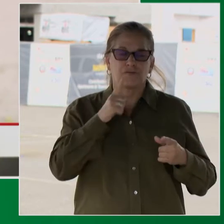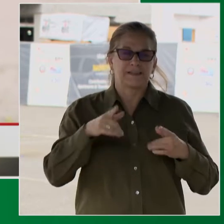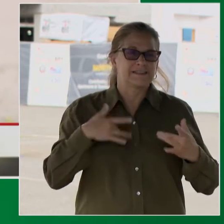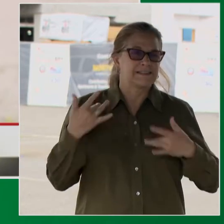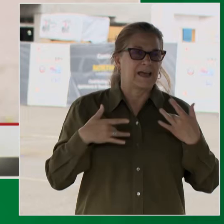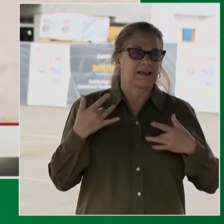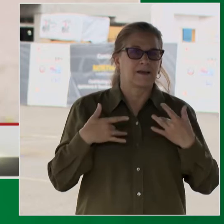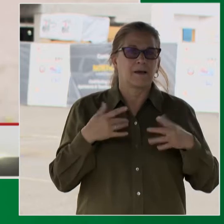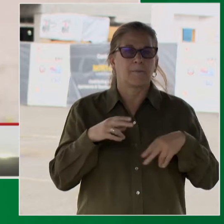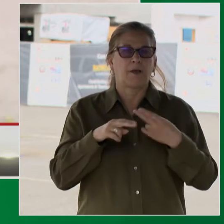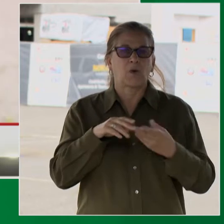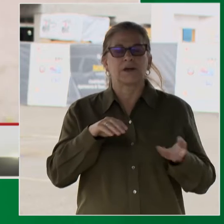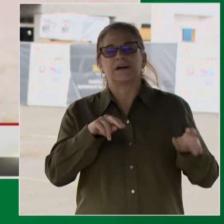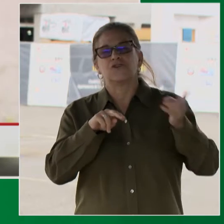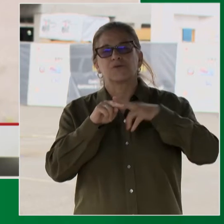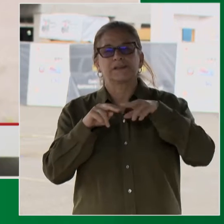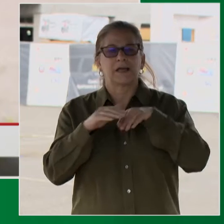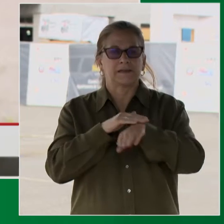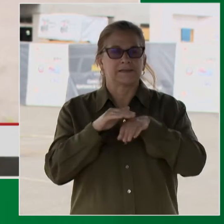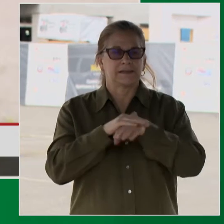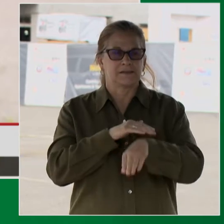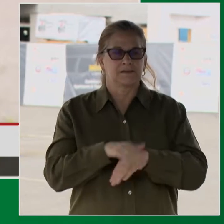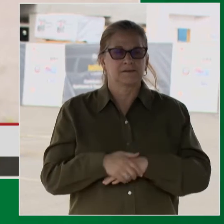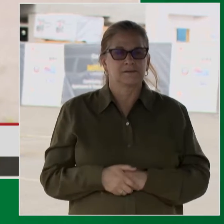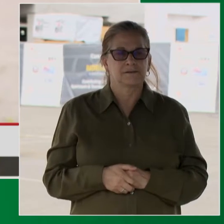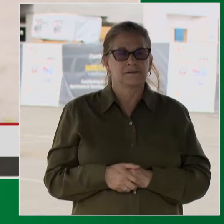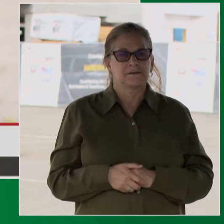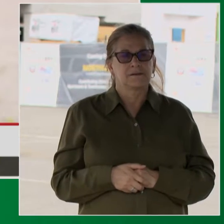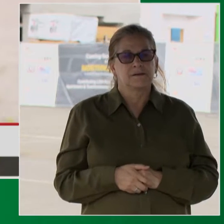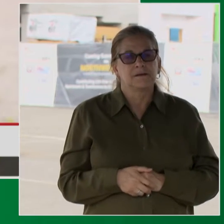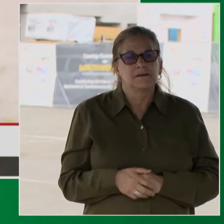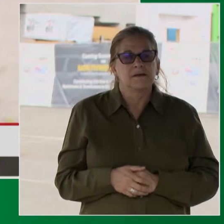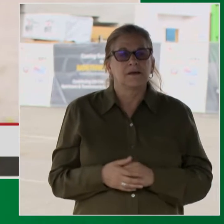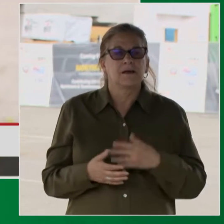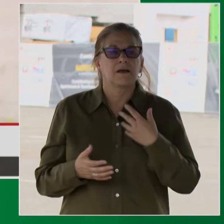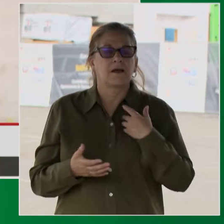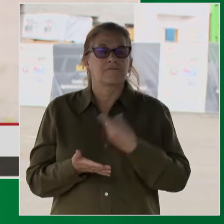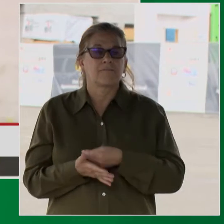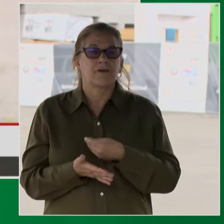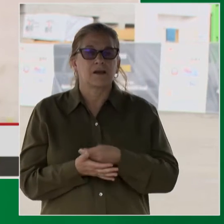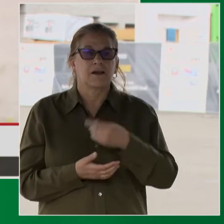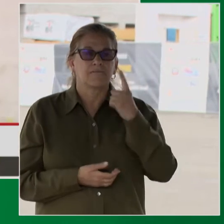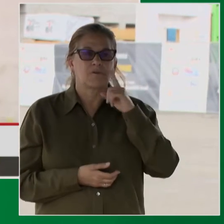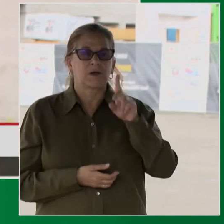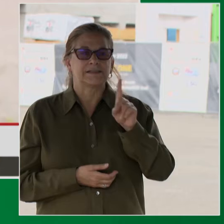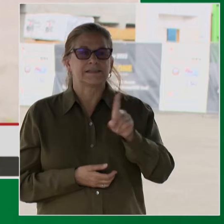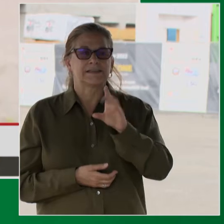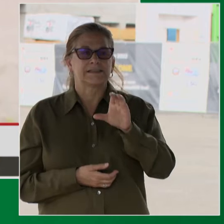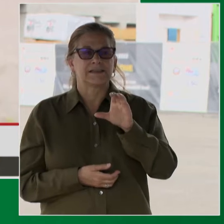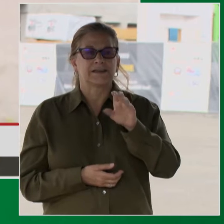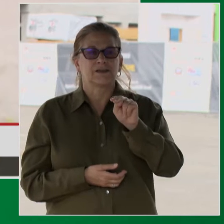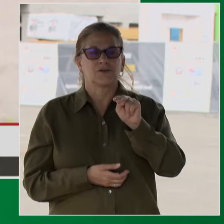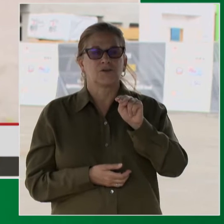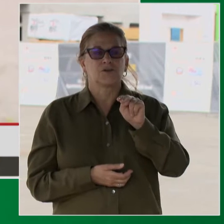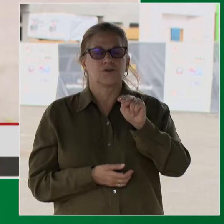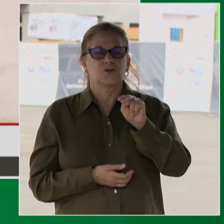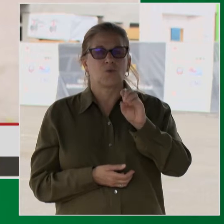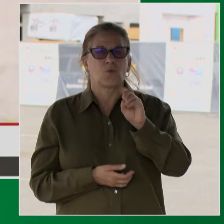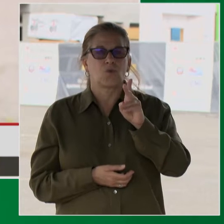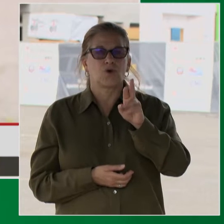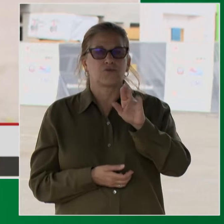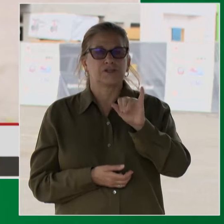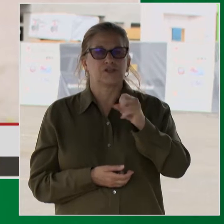access. And so we have a fund called the DC Nourish Fund, and this was rolled out as well. We